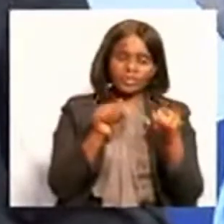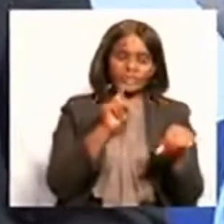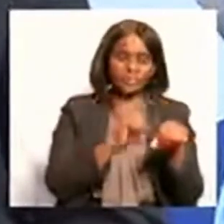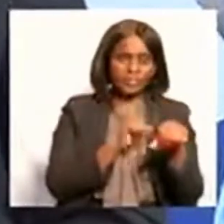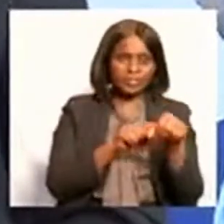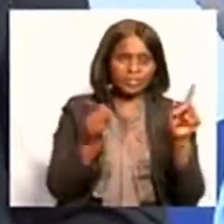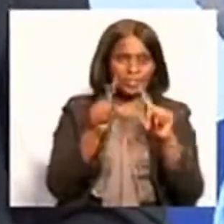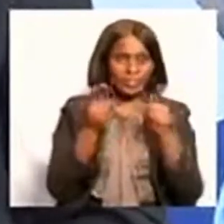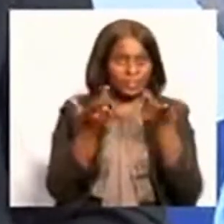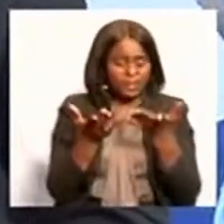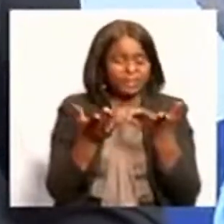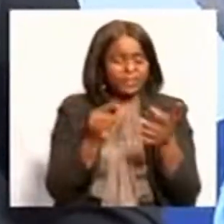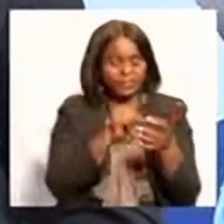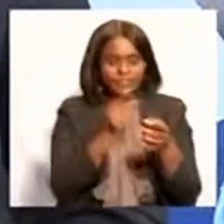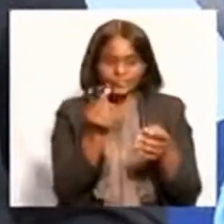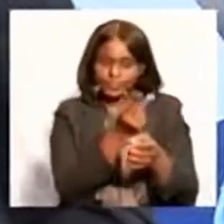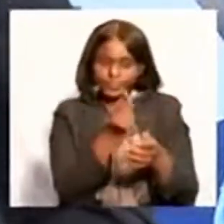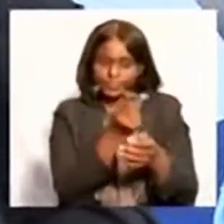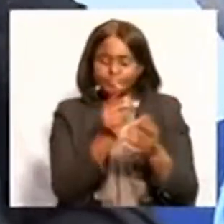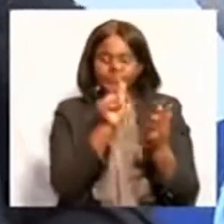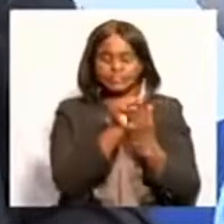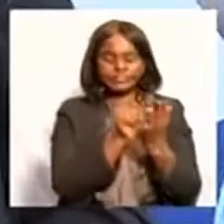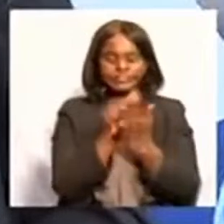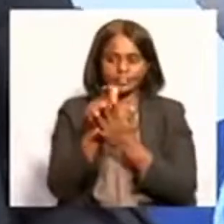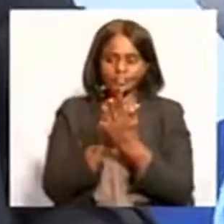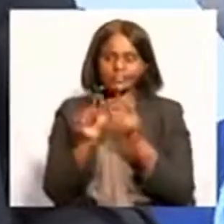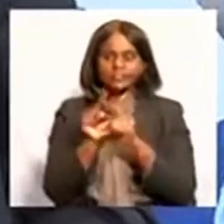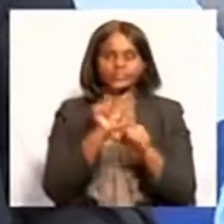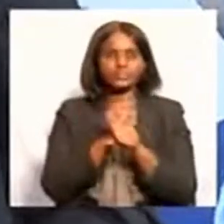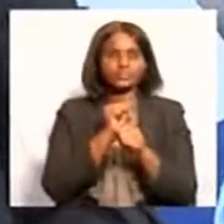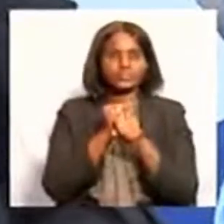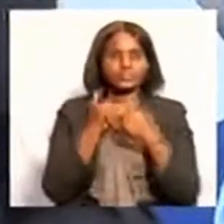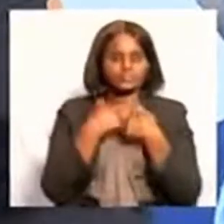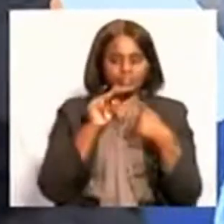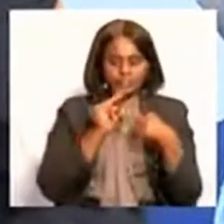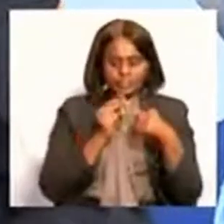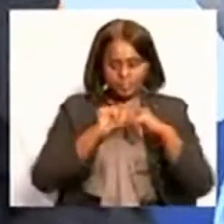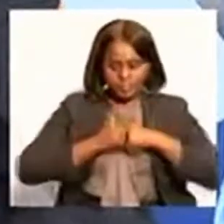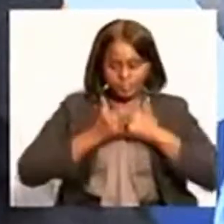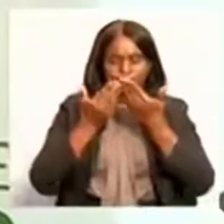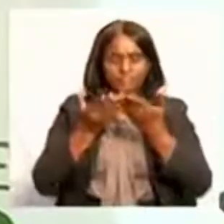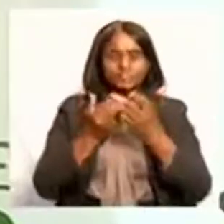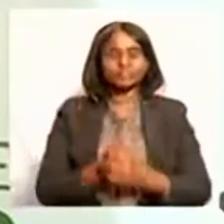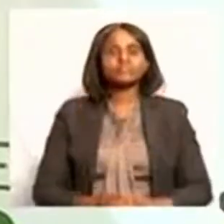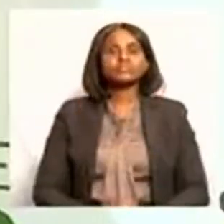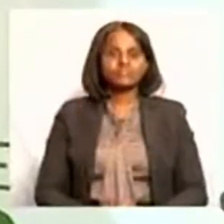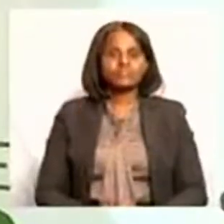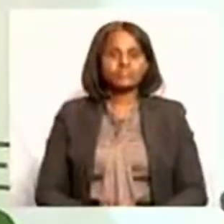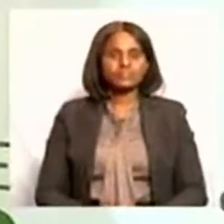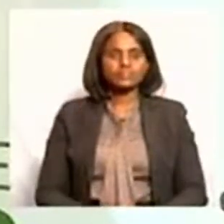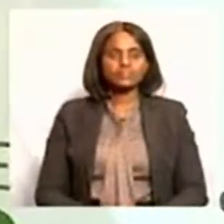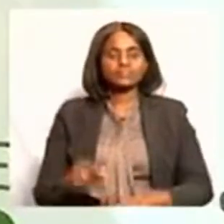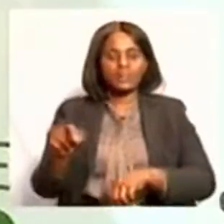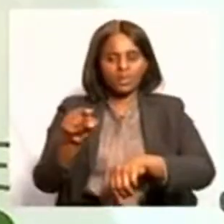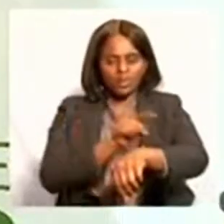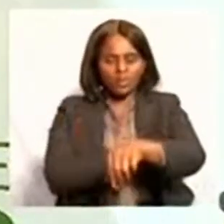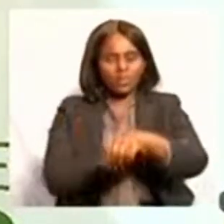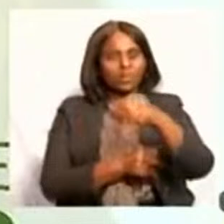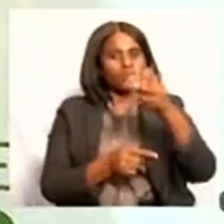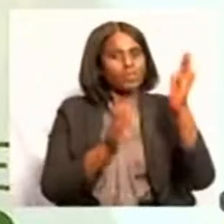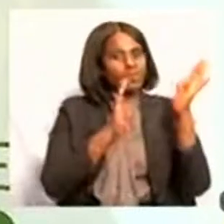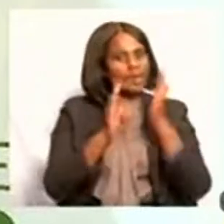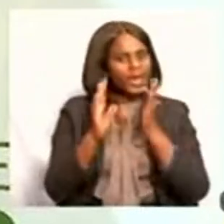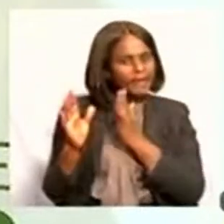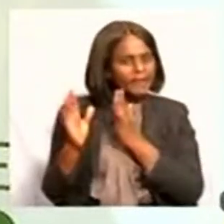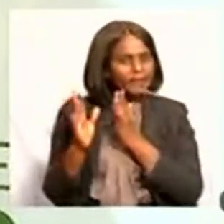as long as these two acts are operationalized. So we are almost there. All right. Yeah. What are the long terms, Ms. Matimba,